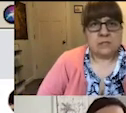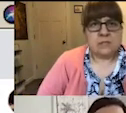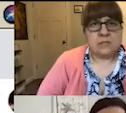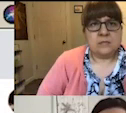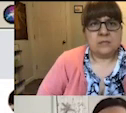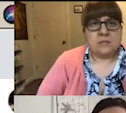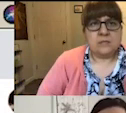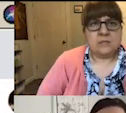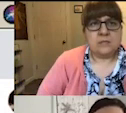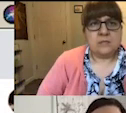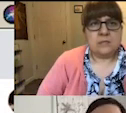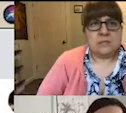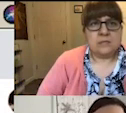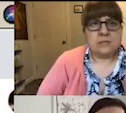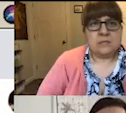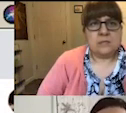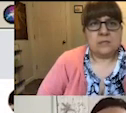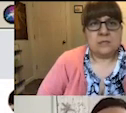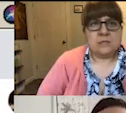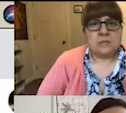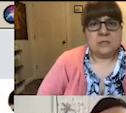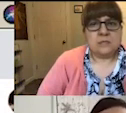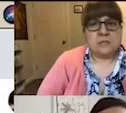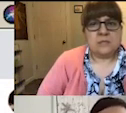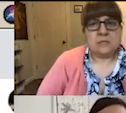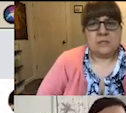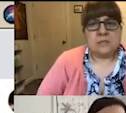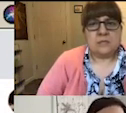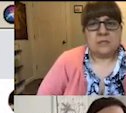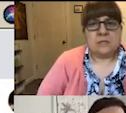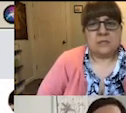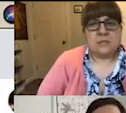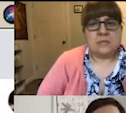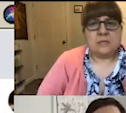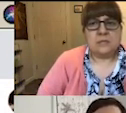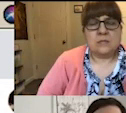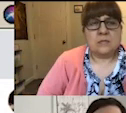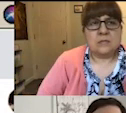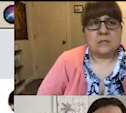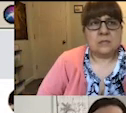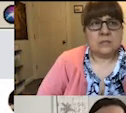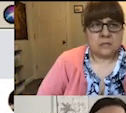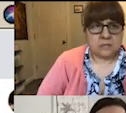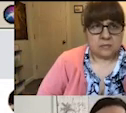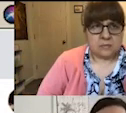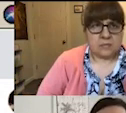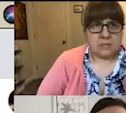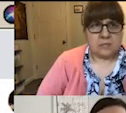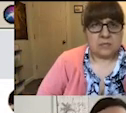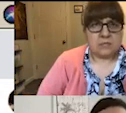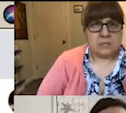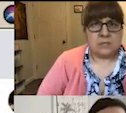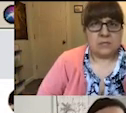And her research on cultural revitalization through design tools and strategies created a new demand for